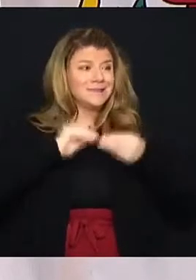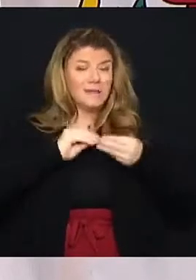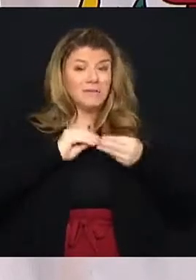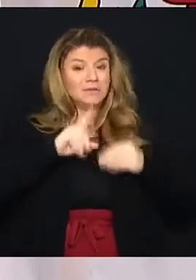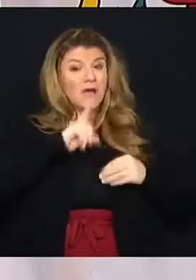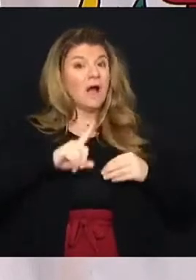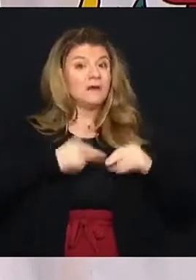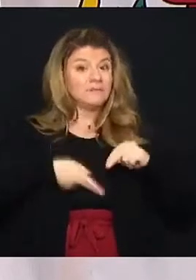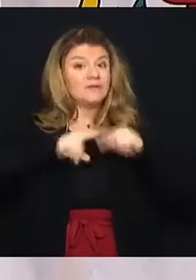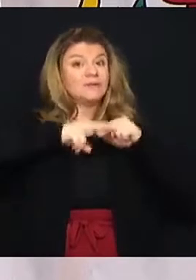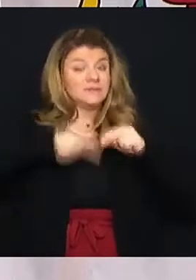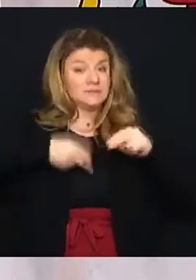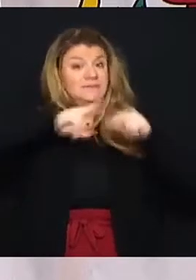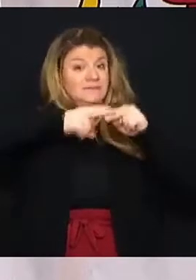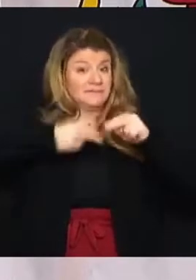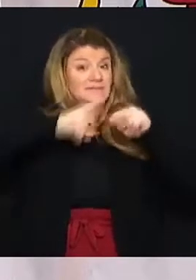jumping.